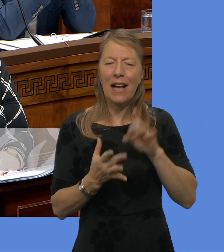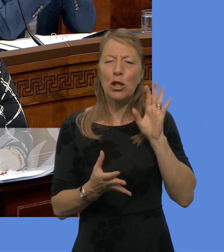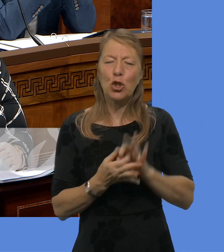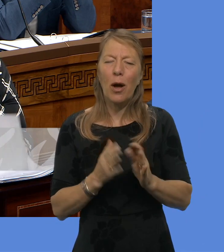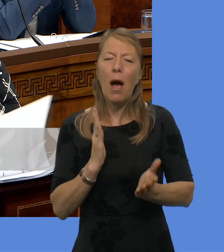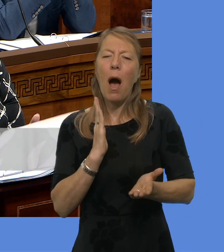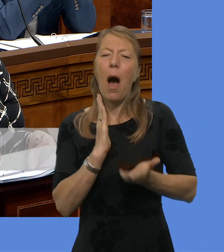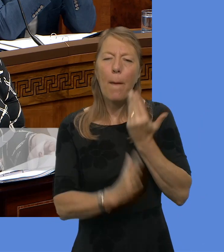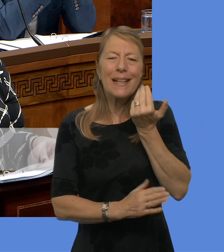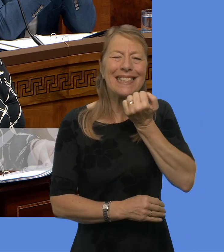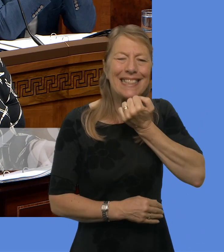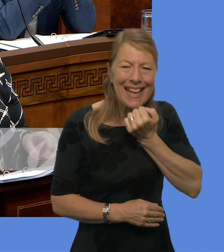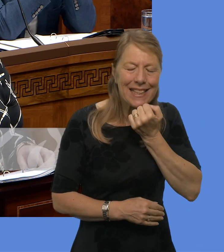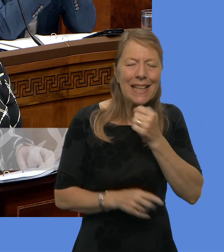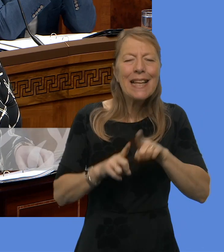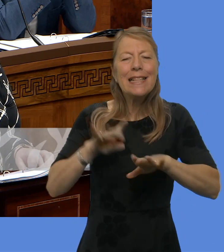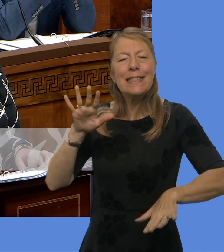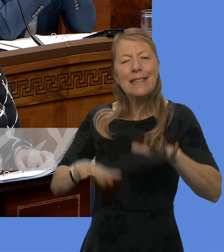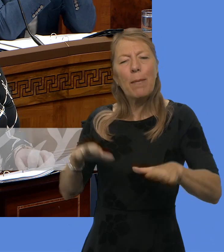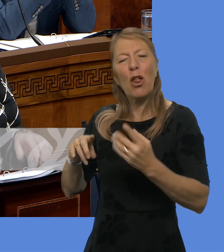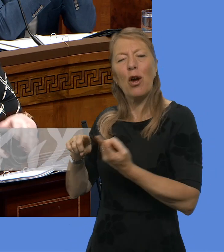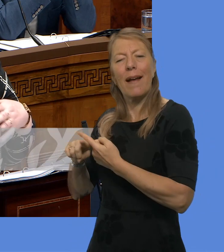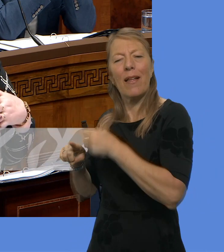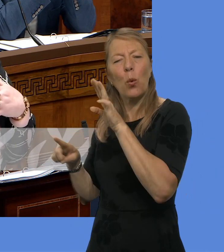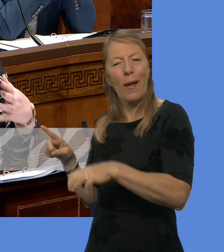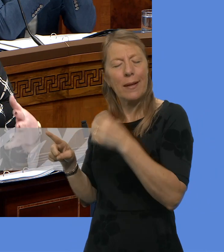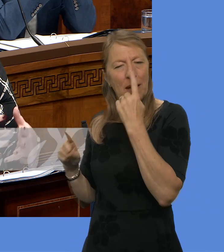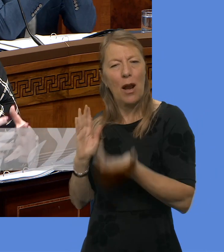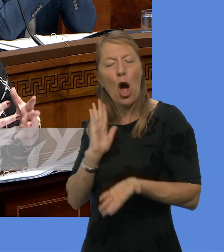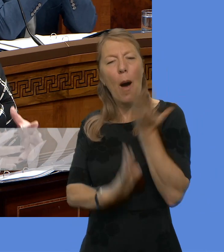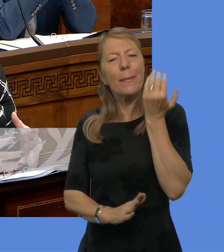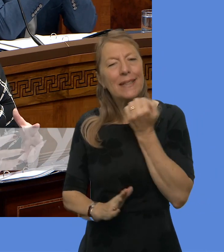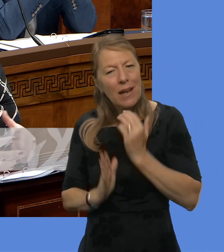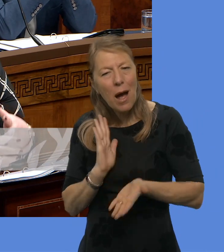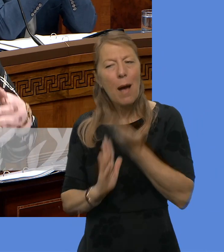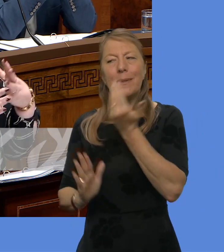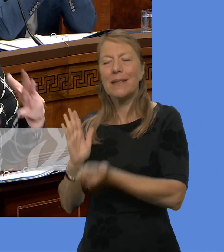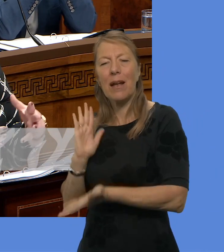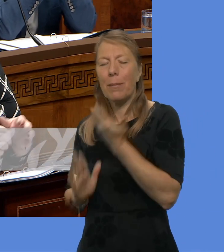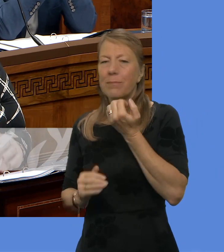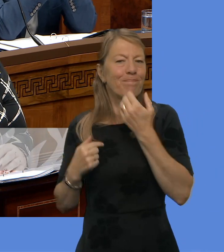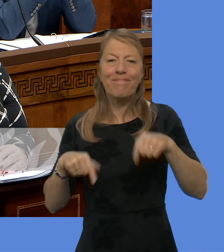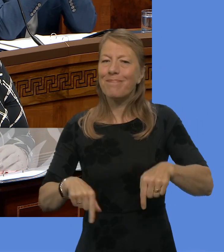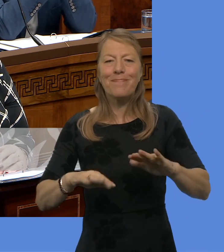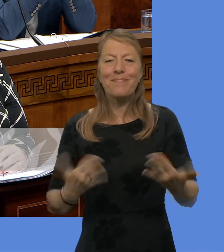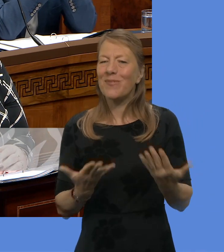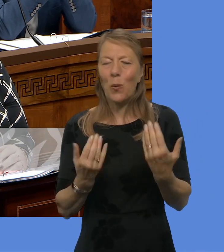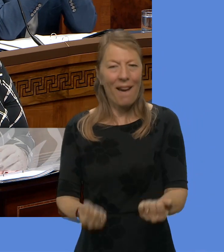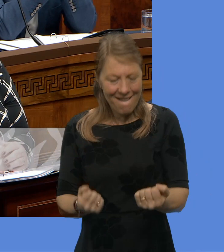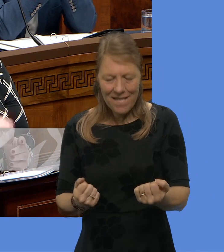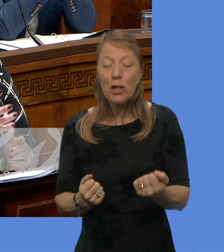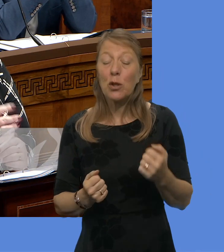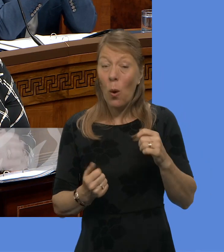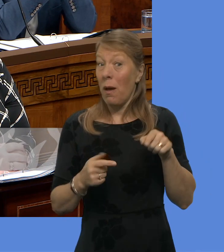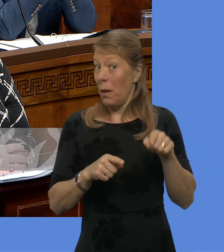Service for England and Wales, and that would allow us then, when they have reviewed their product, to deliver a more modernised solution that better